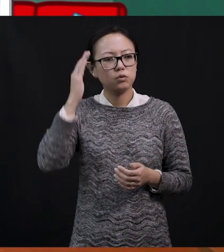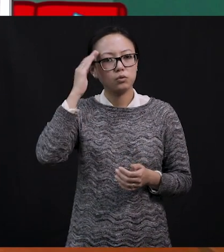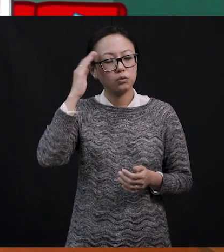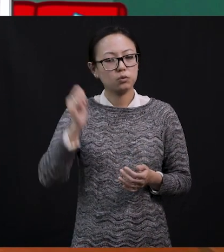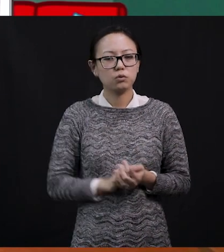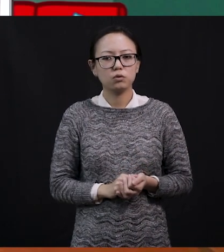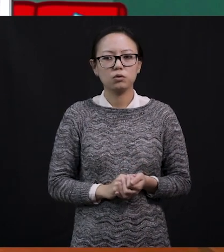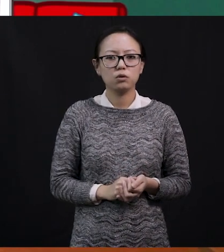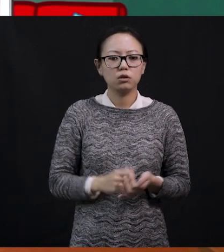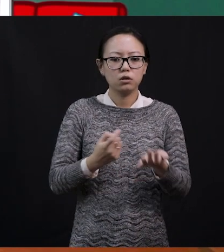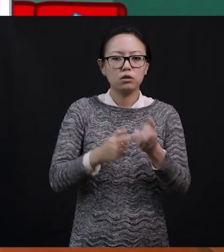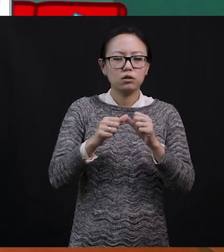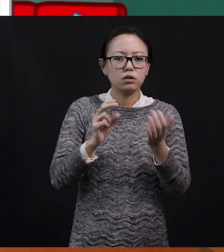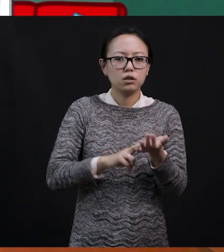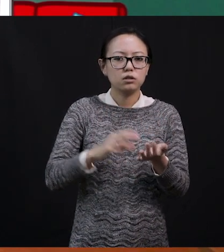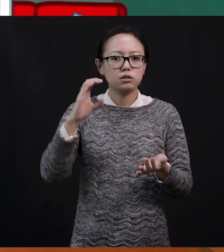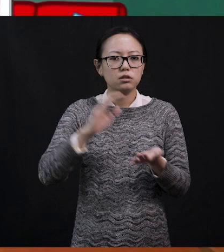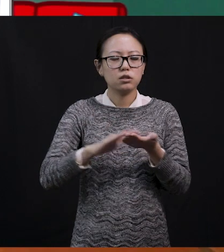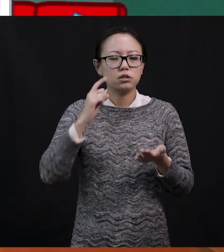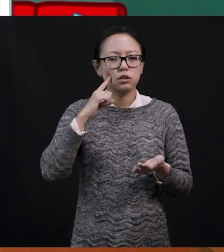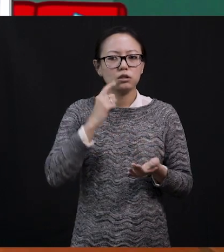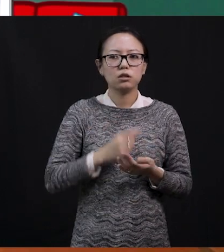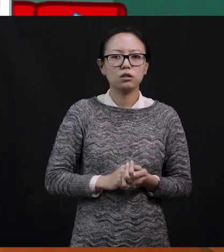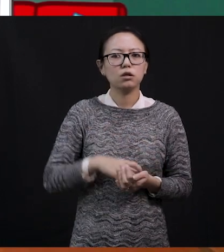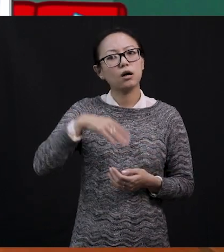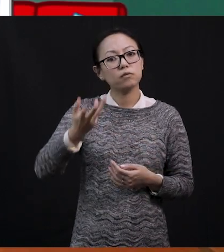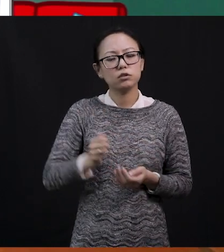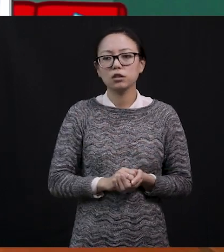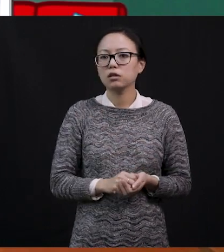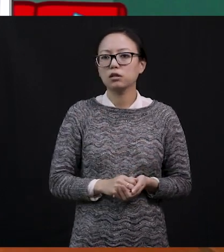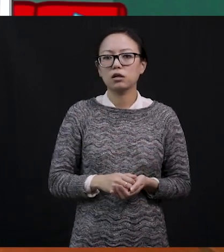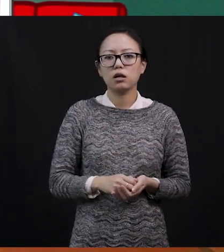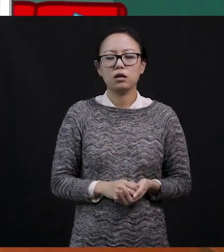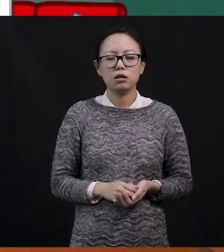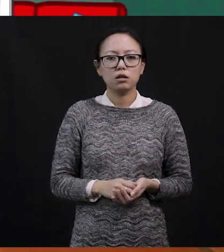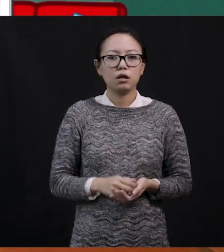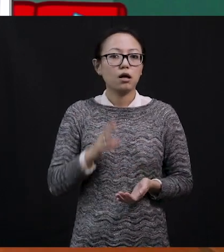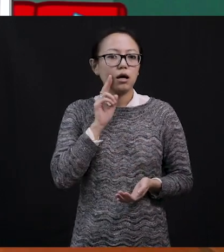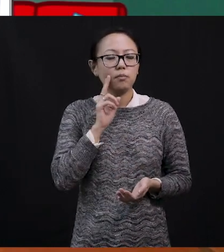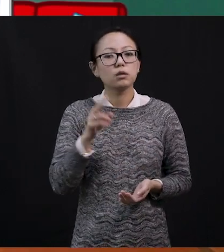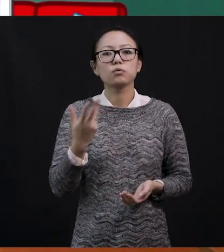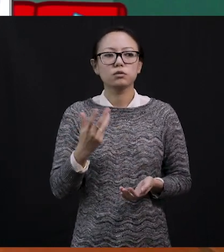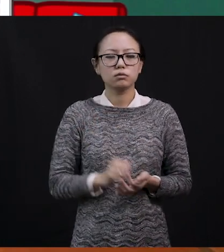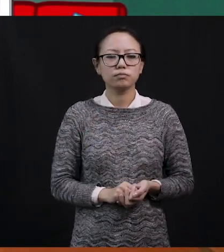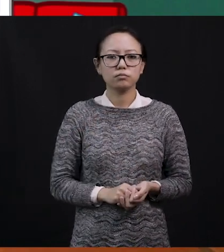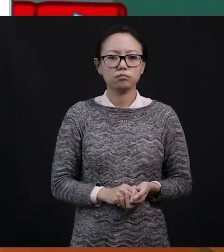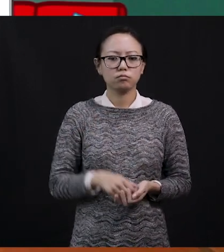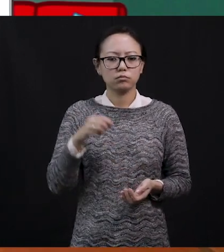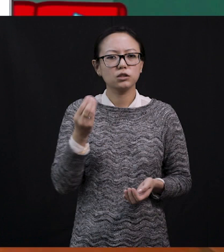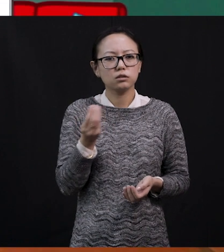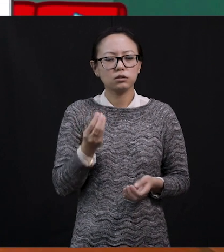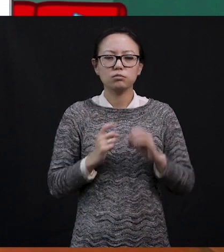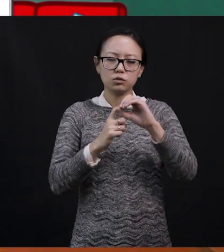memory check here. Who was Chunilal? I'm sure you have the answer to this. Chunilal,